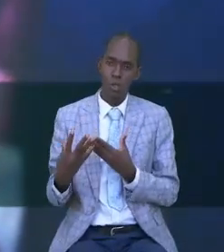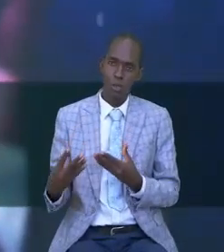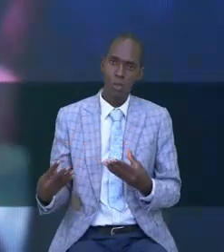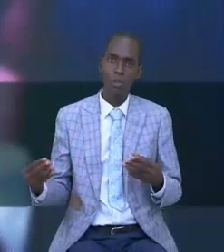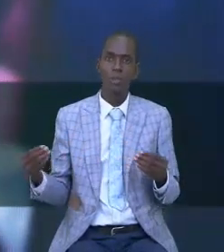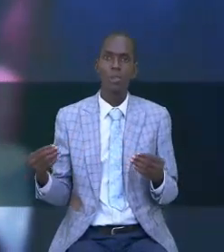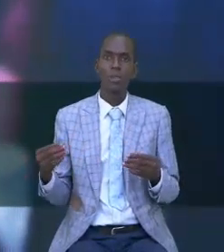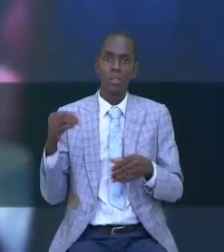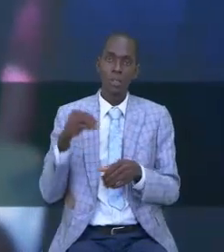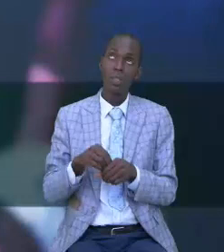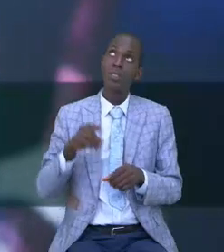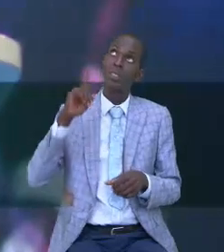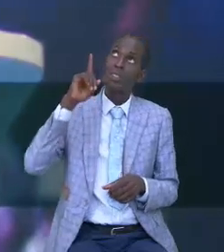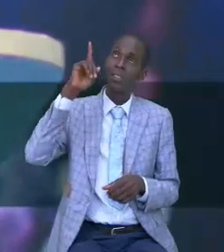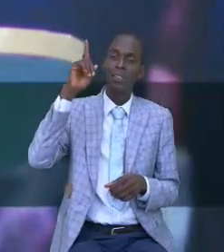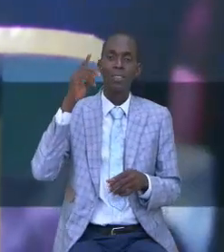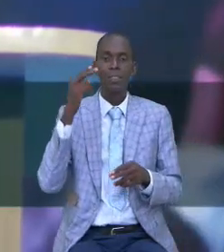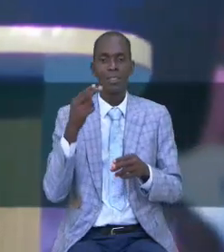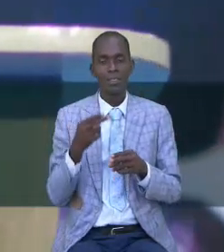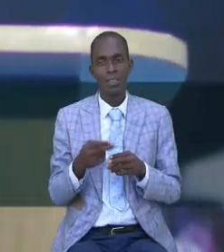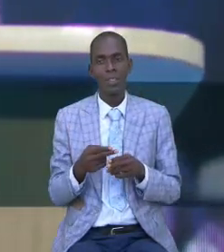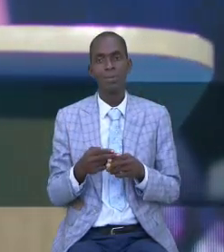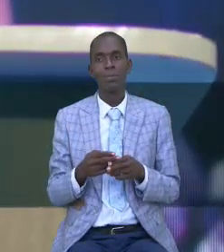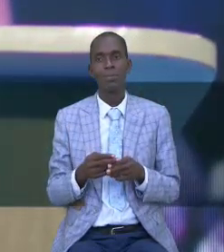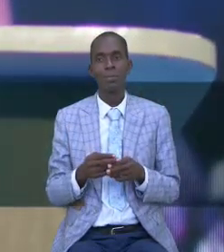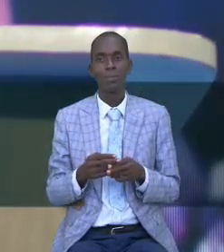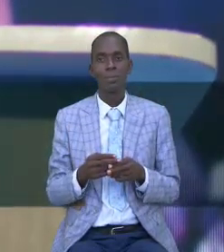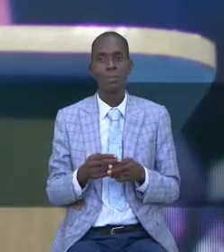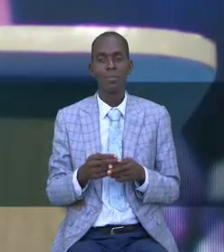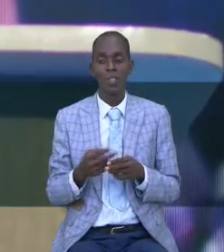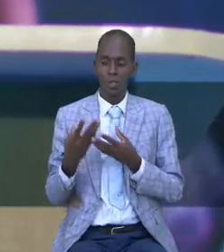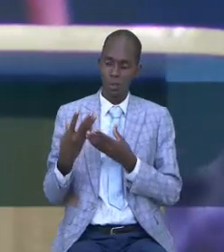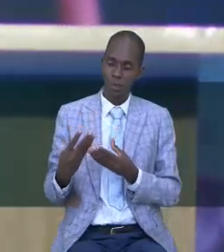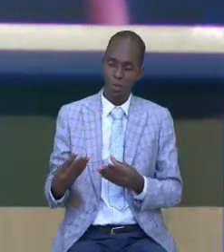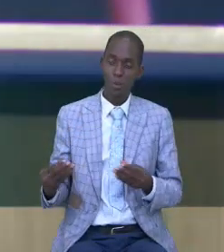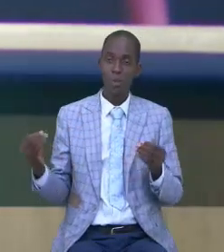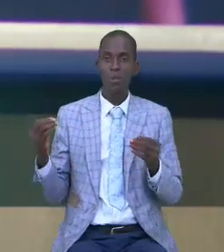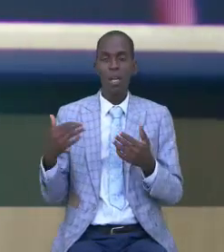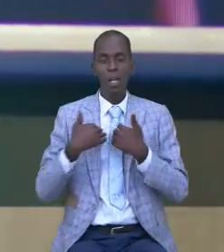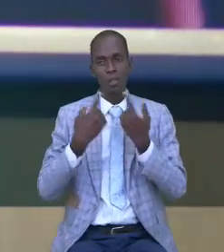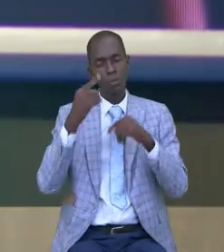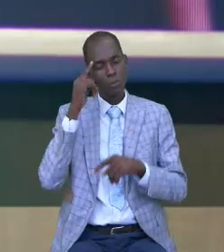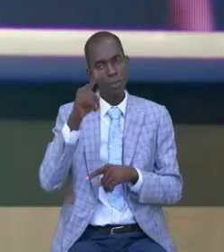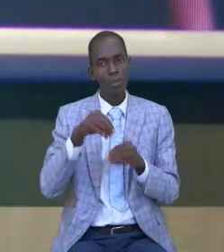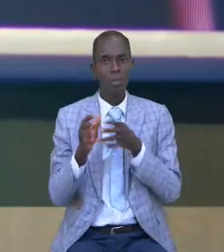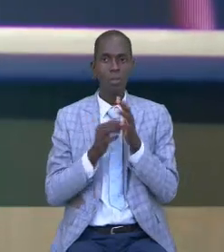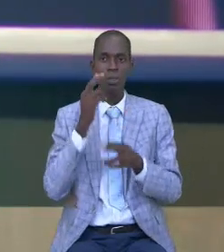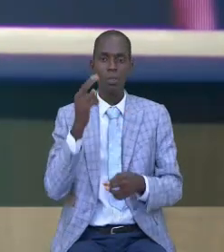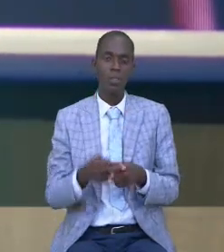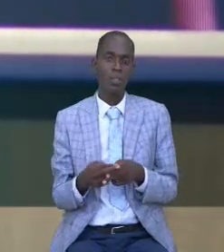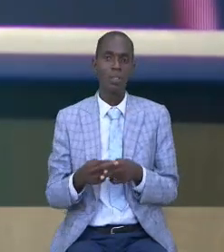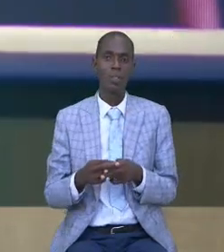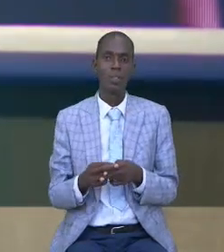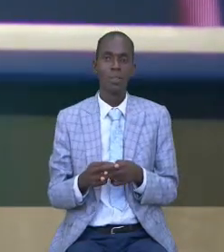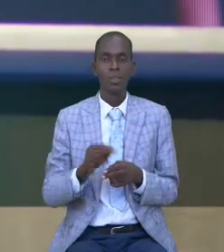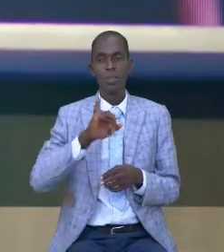solution in his name. Solution has come for you.